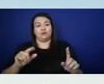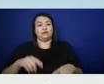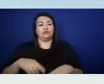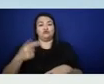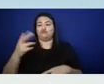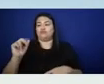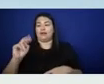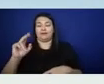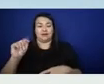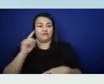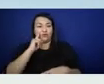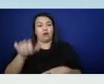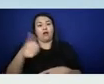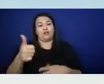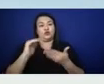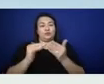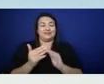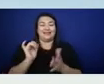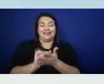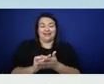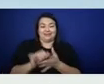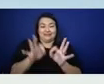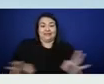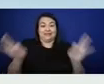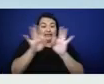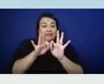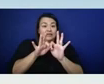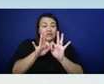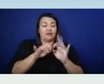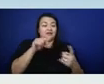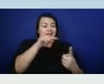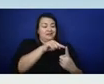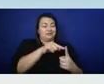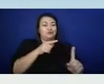the new bill will add an extra $15